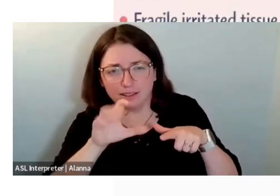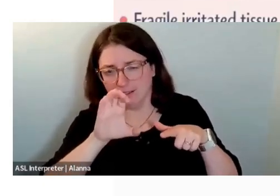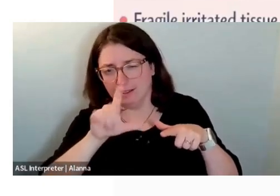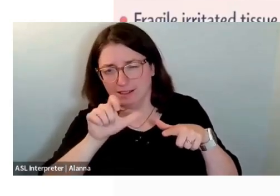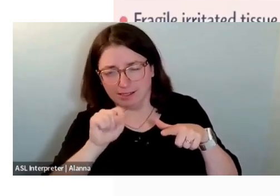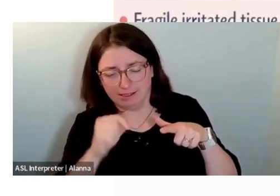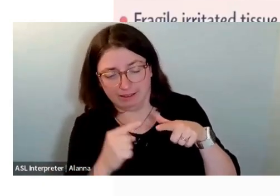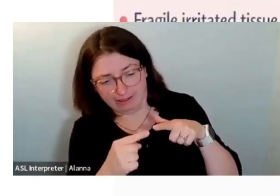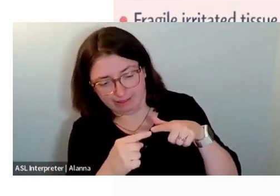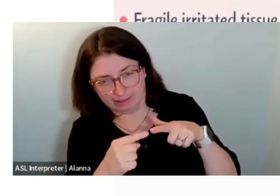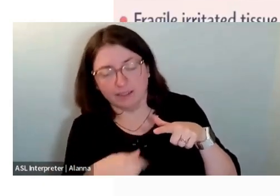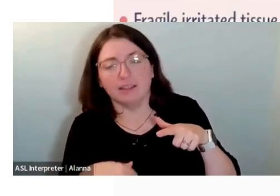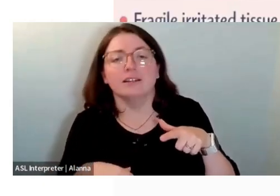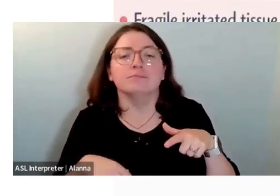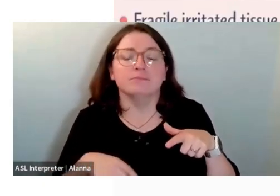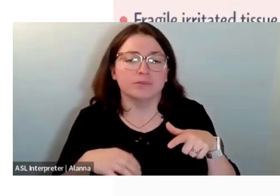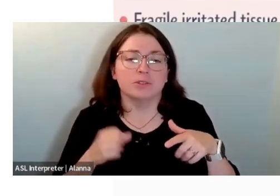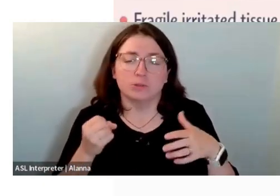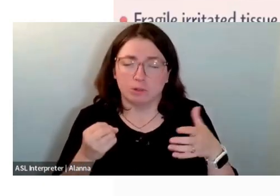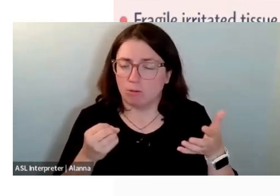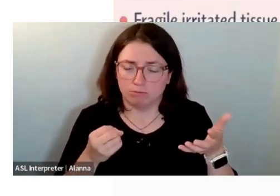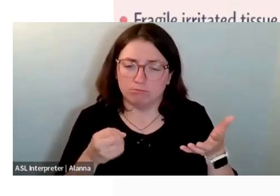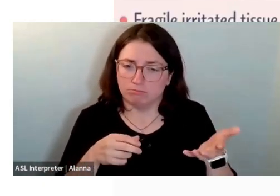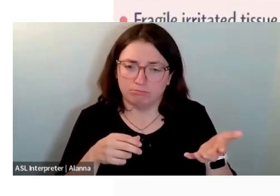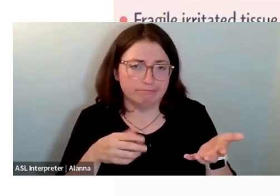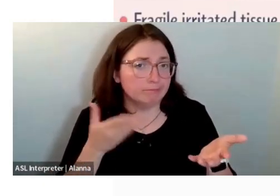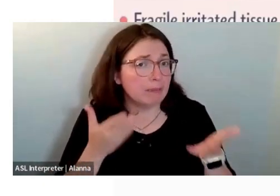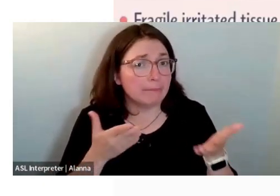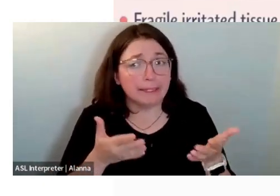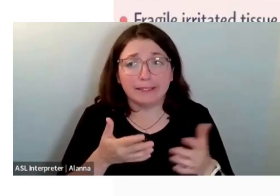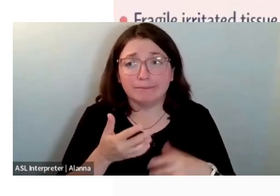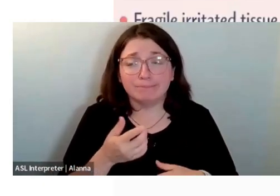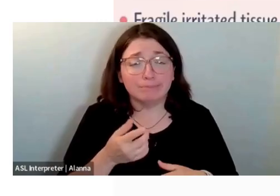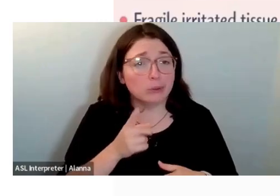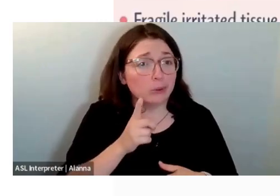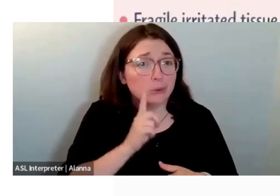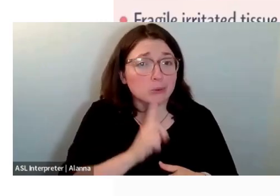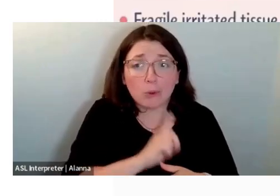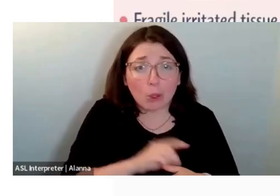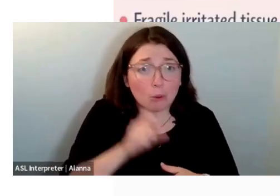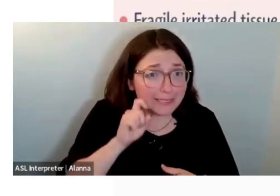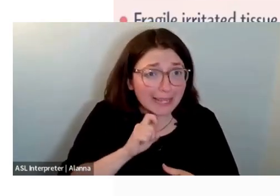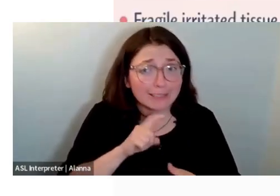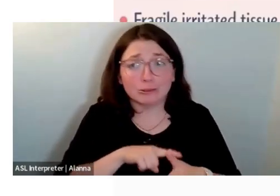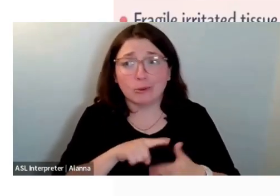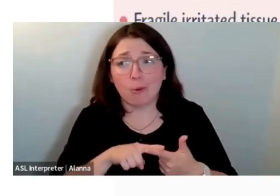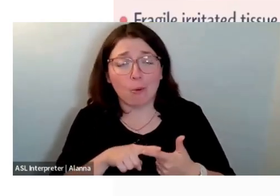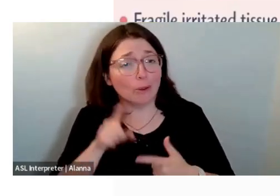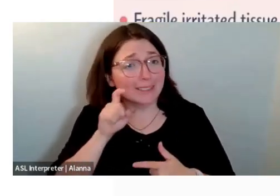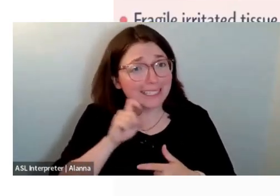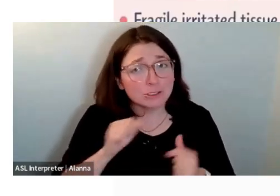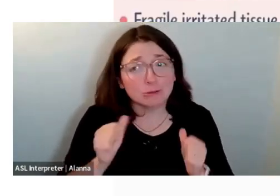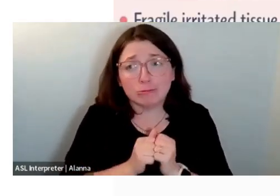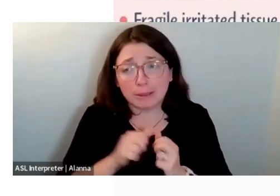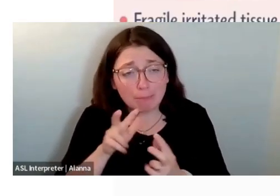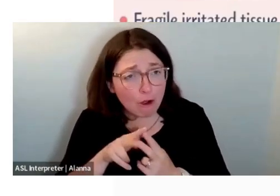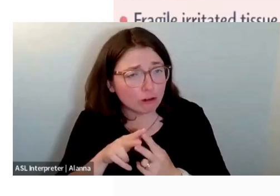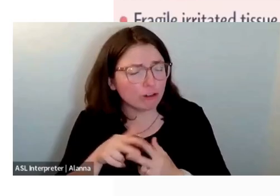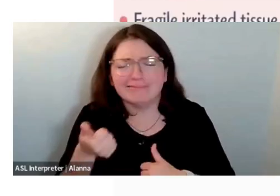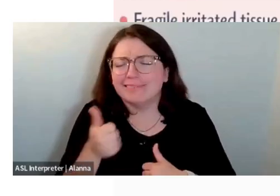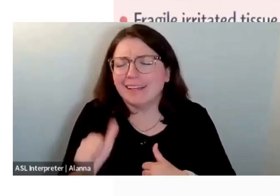vagina. So that can be solo sex, that can be partner sex, that can be any kind of